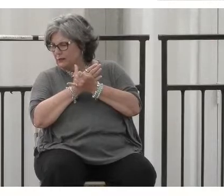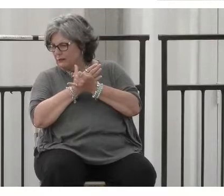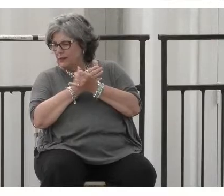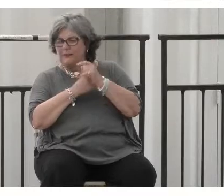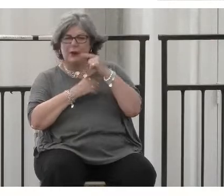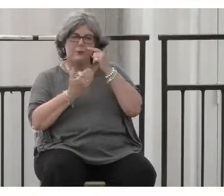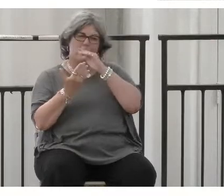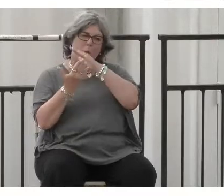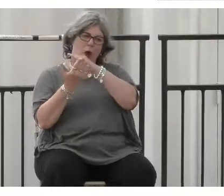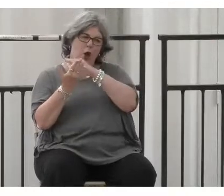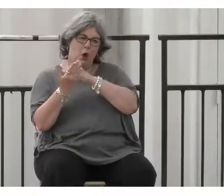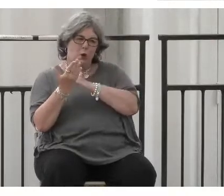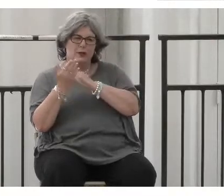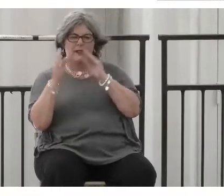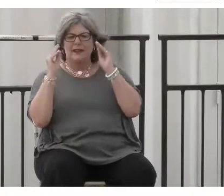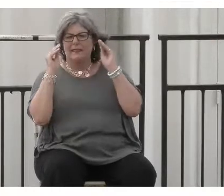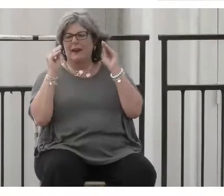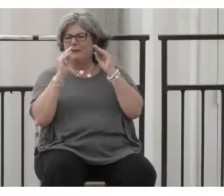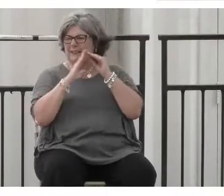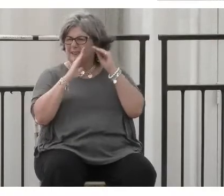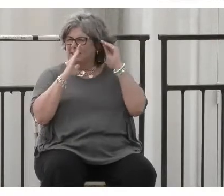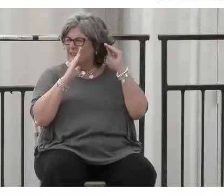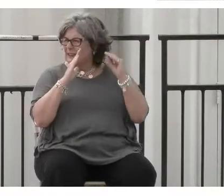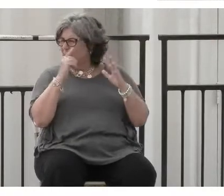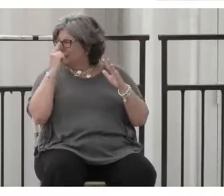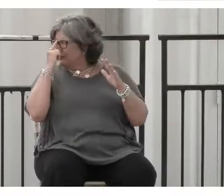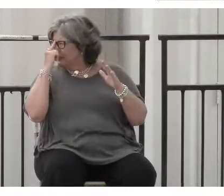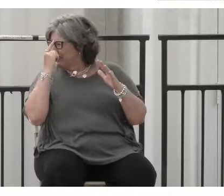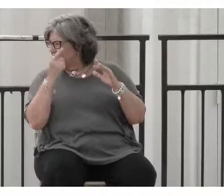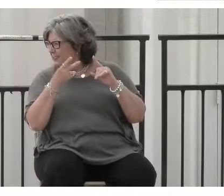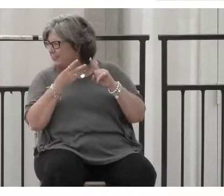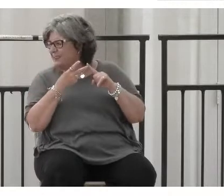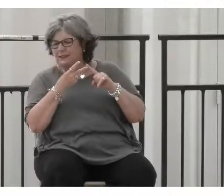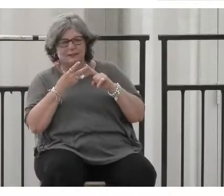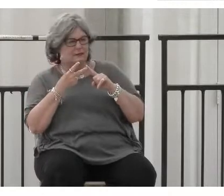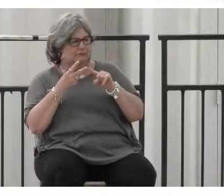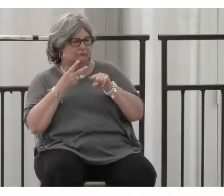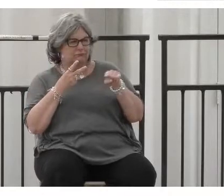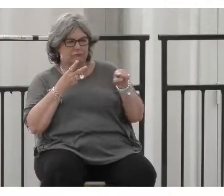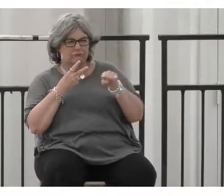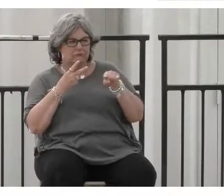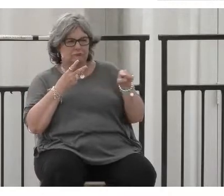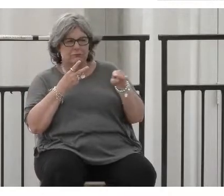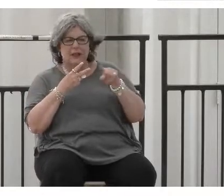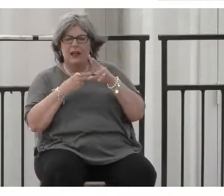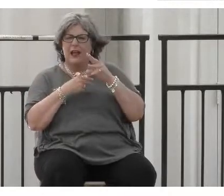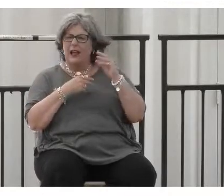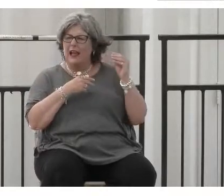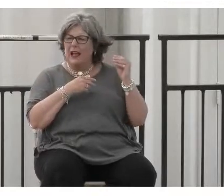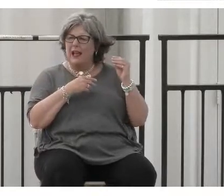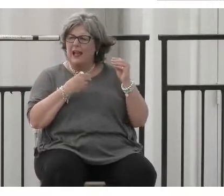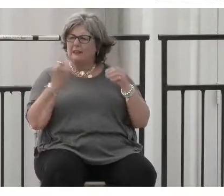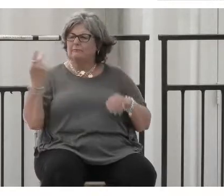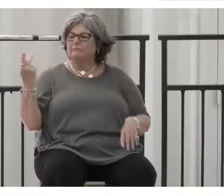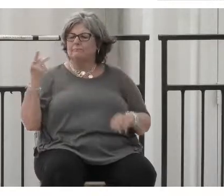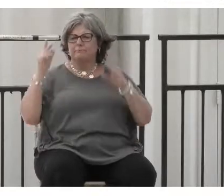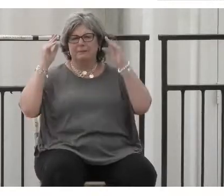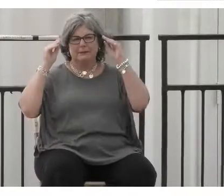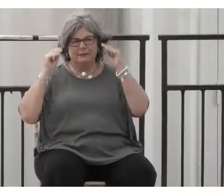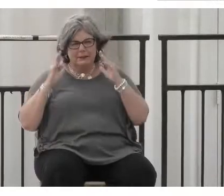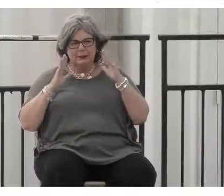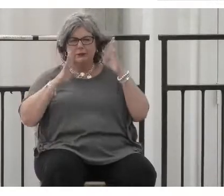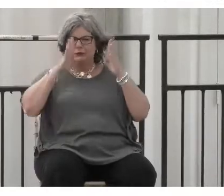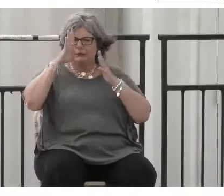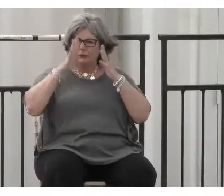boring course, which was to teach our students CAD software. And Lena and I are always coming out